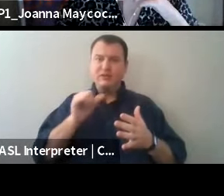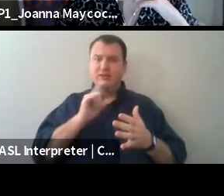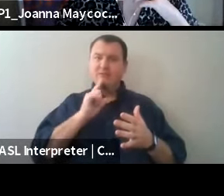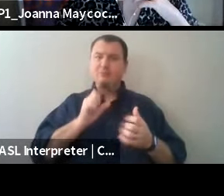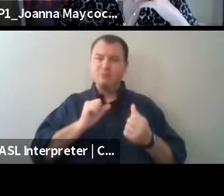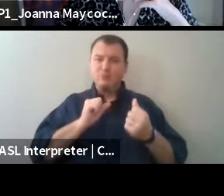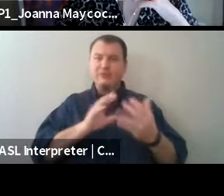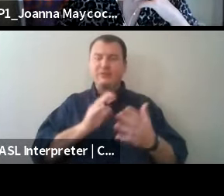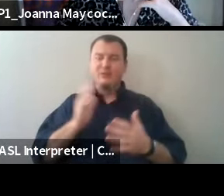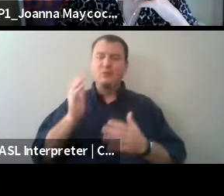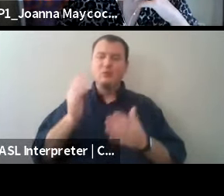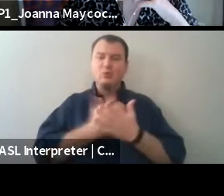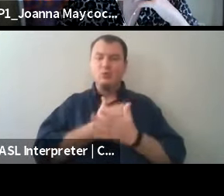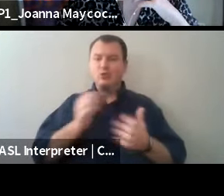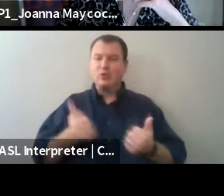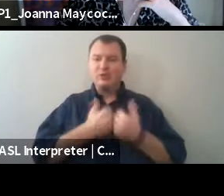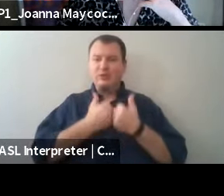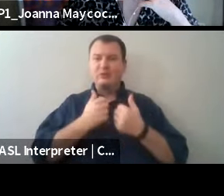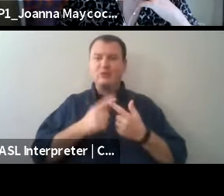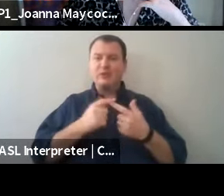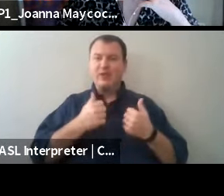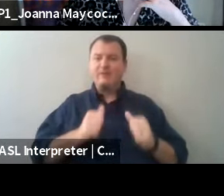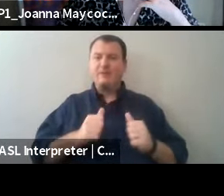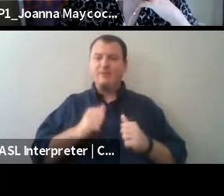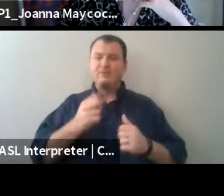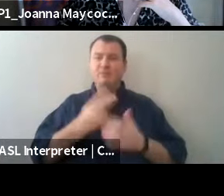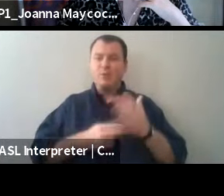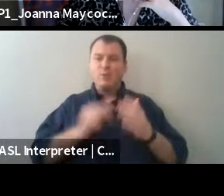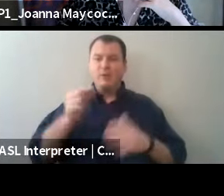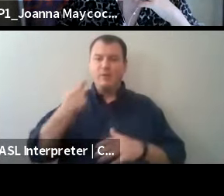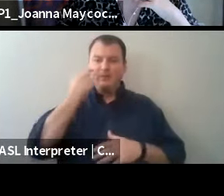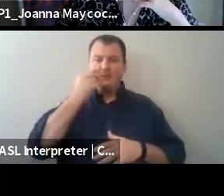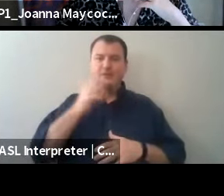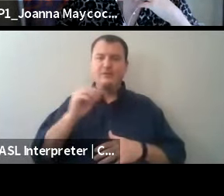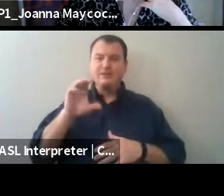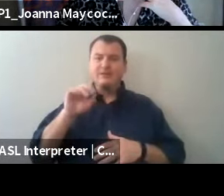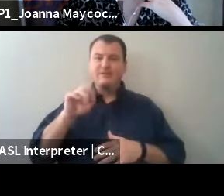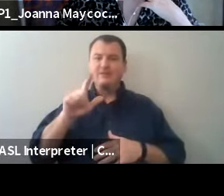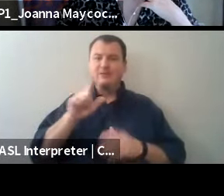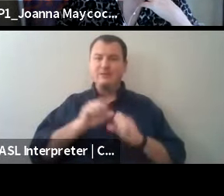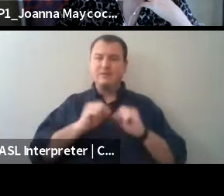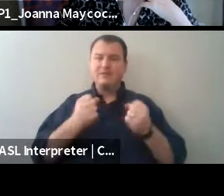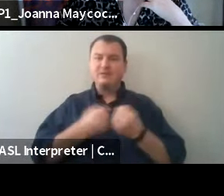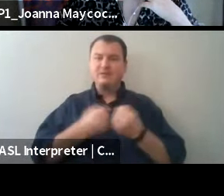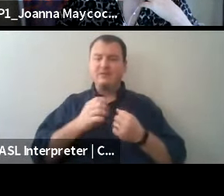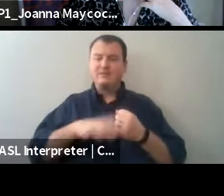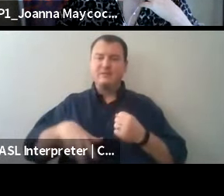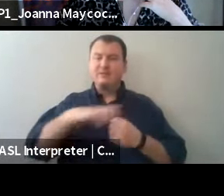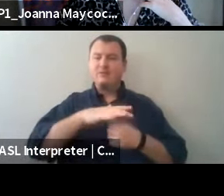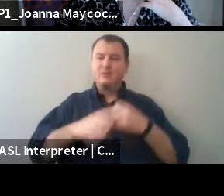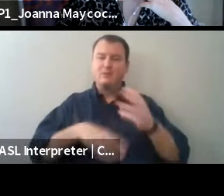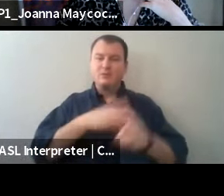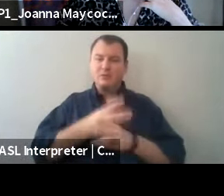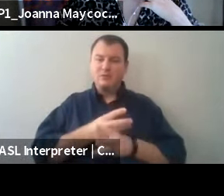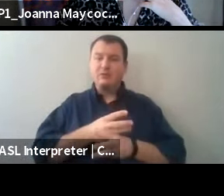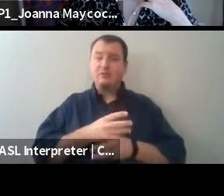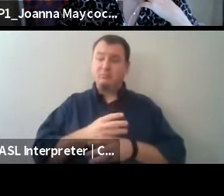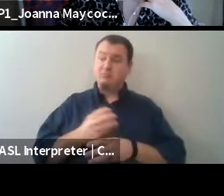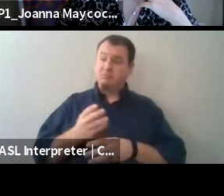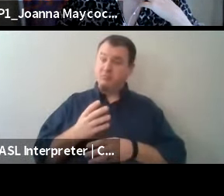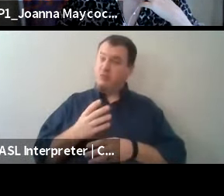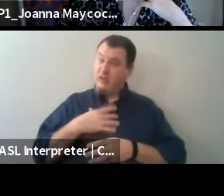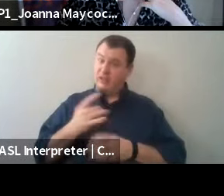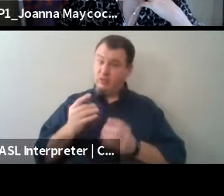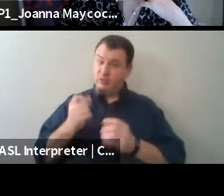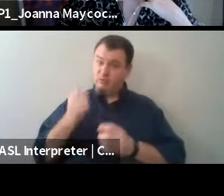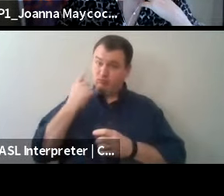presents new challenges to the efforts of both governments and civil society around the world. Baroness, we'd love to